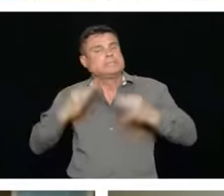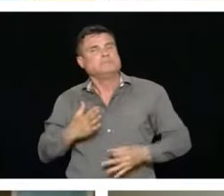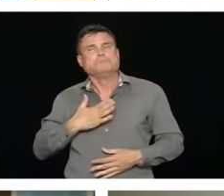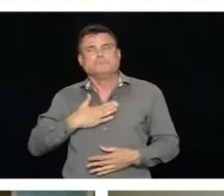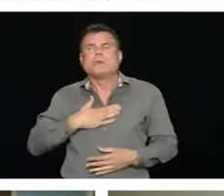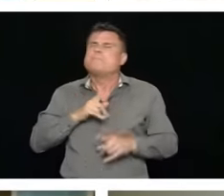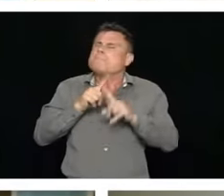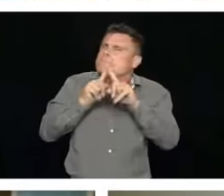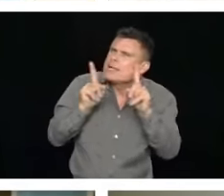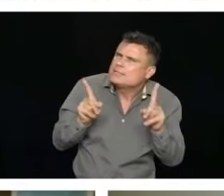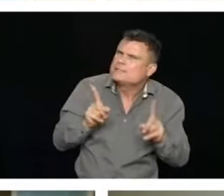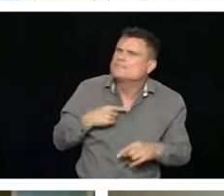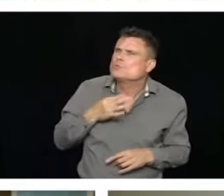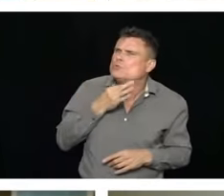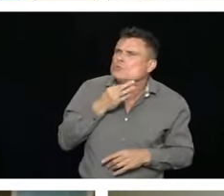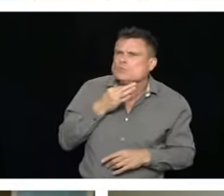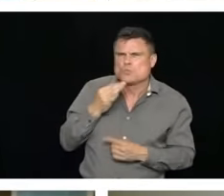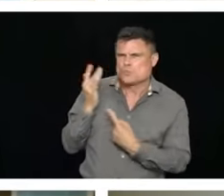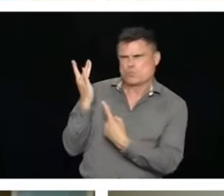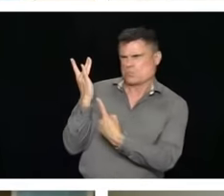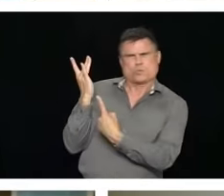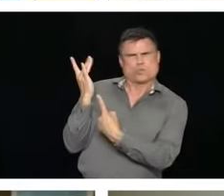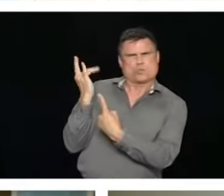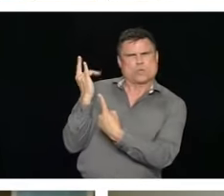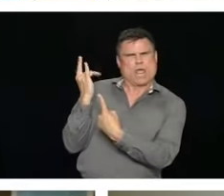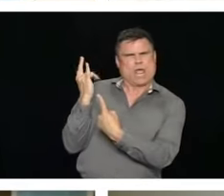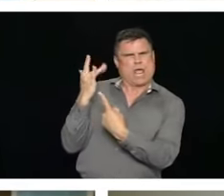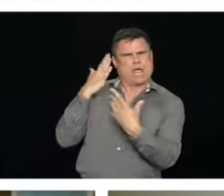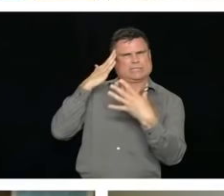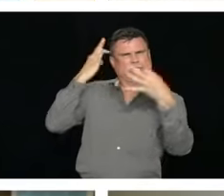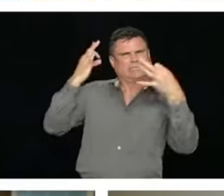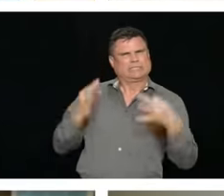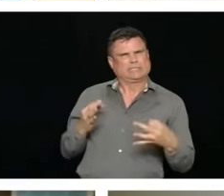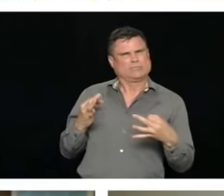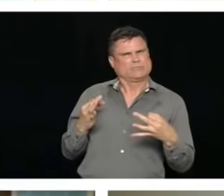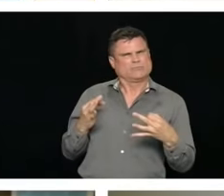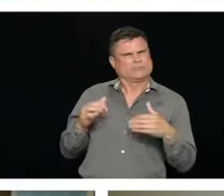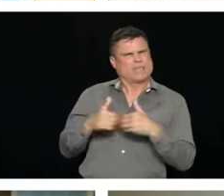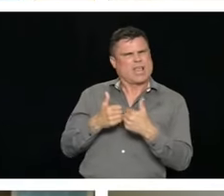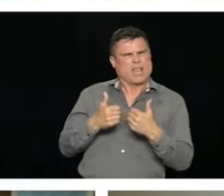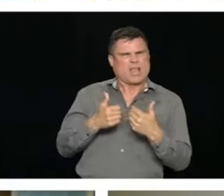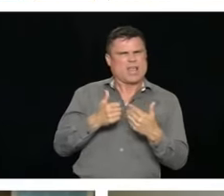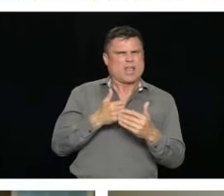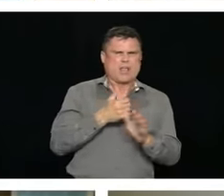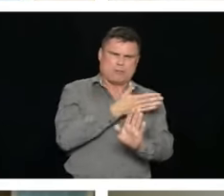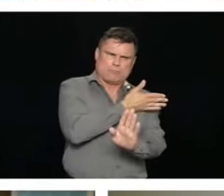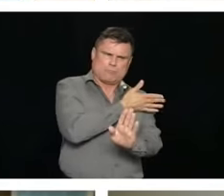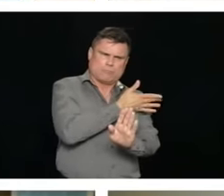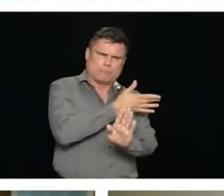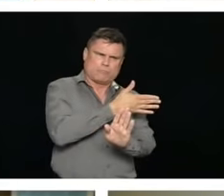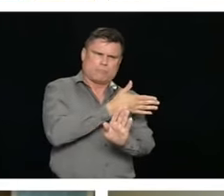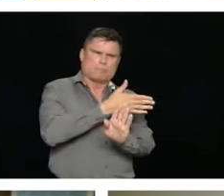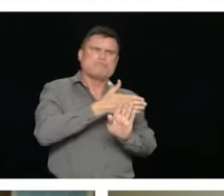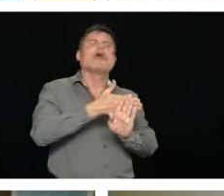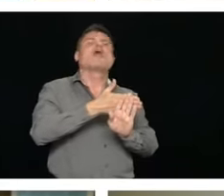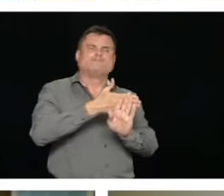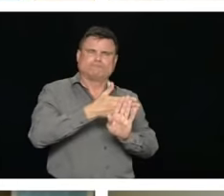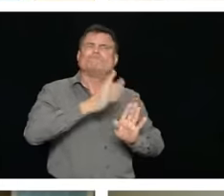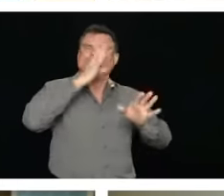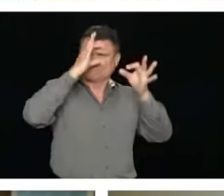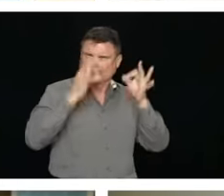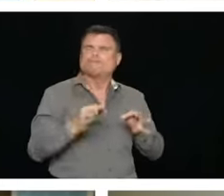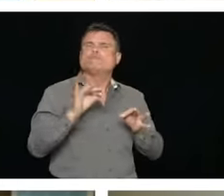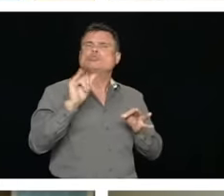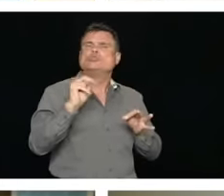pose this to all of you, but I'll start with Minister Fleming first. Sure. Thanks, Ravi. And look, I think how we arrived at this